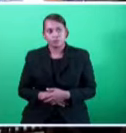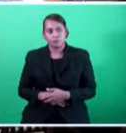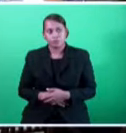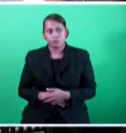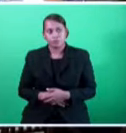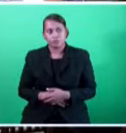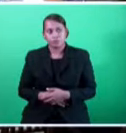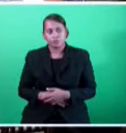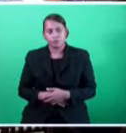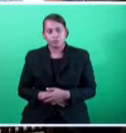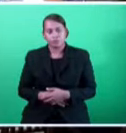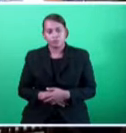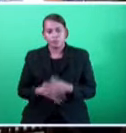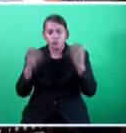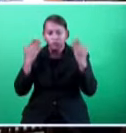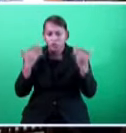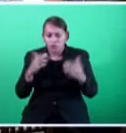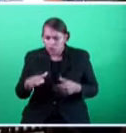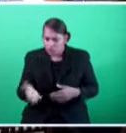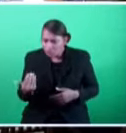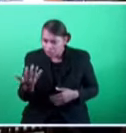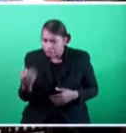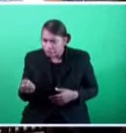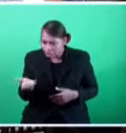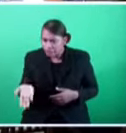Honourable Minister, you have the floor.